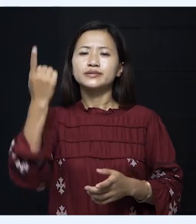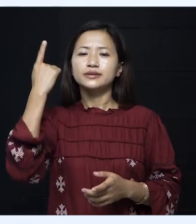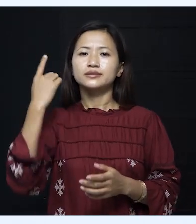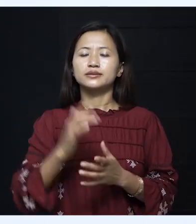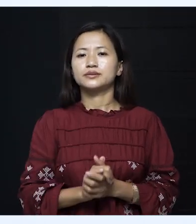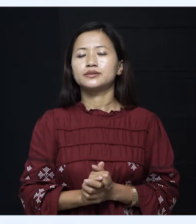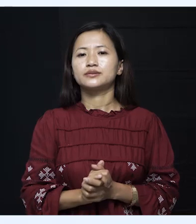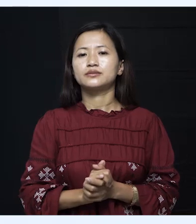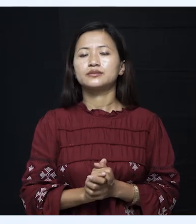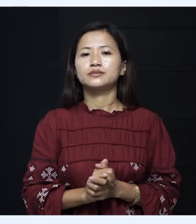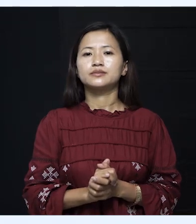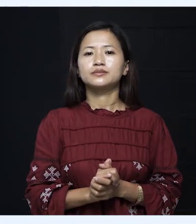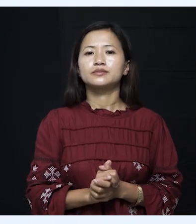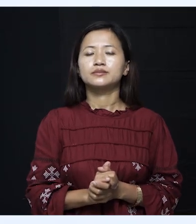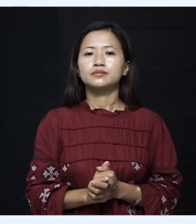yesterday,